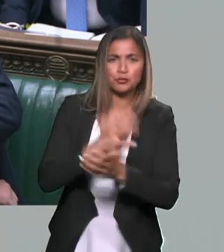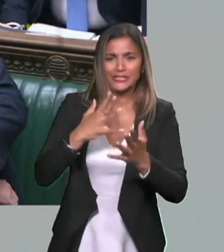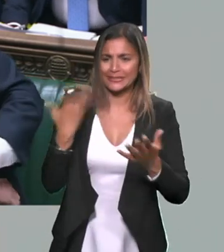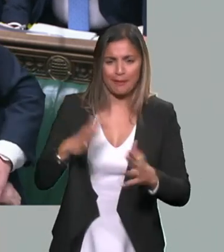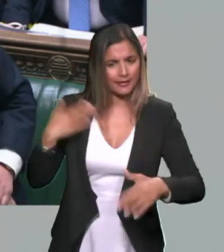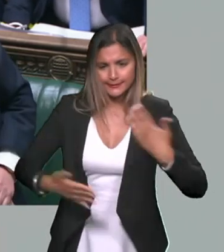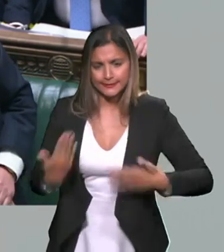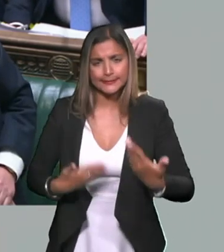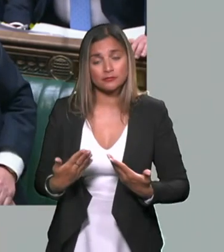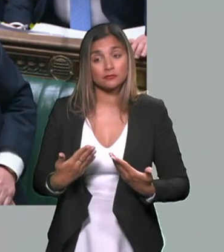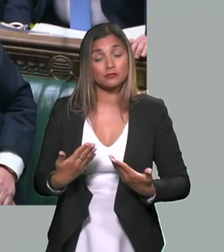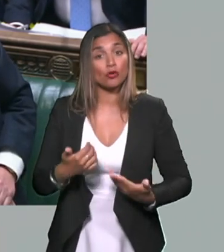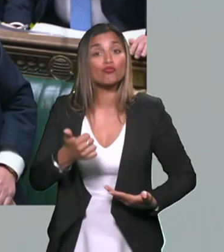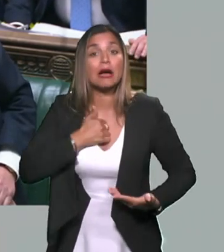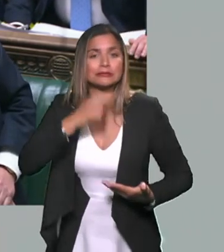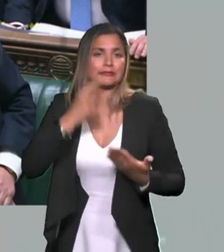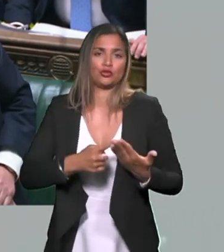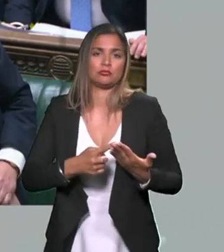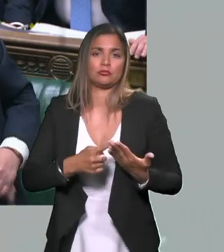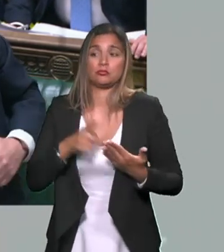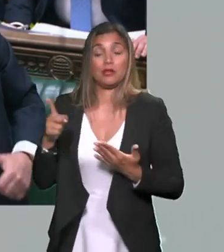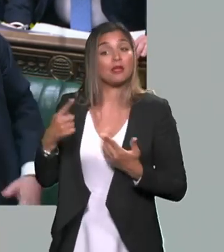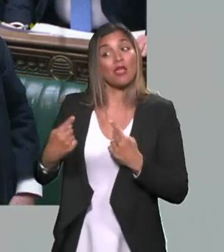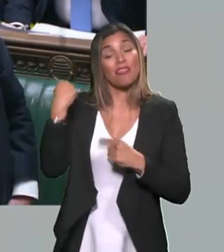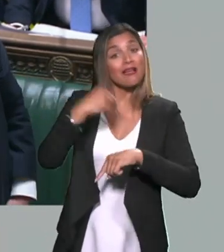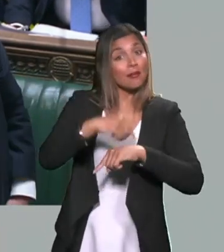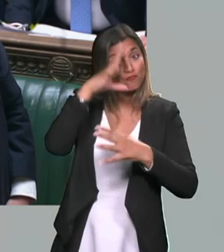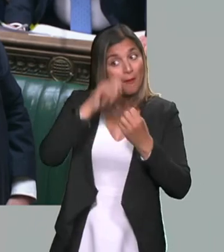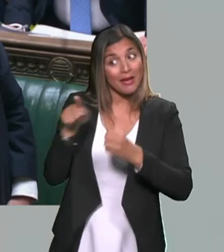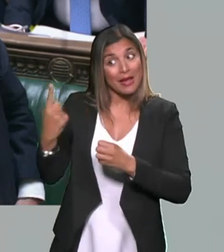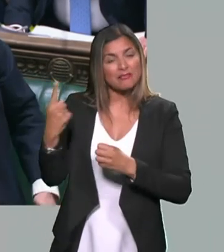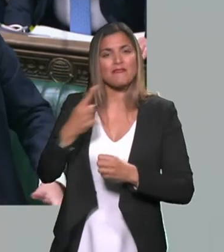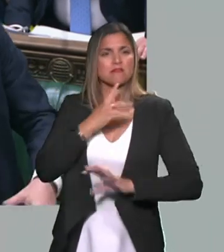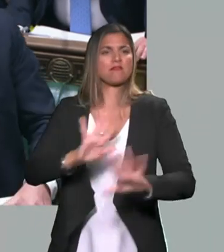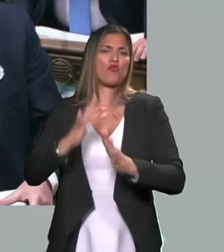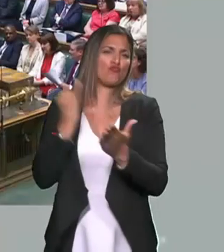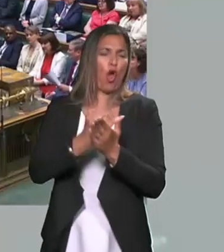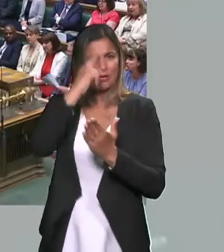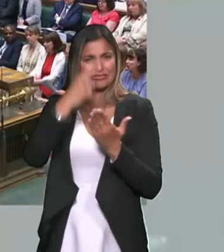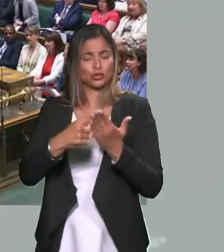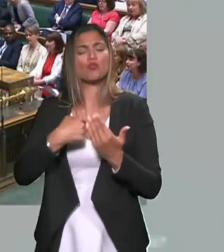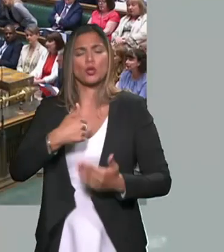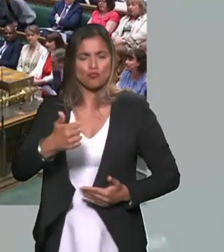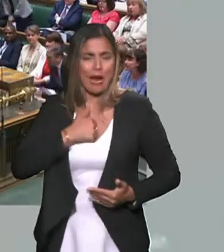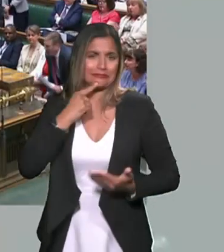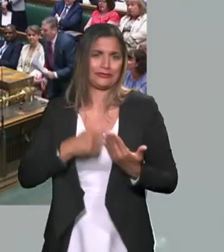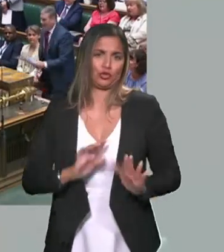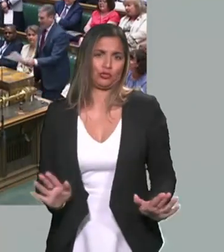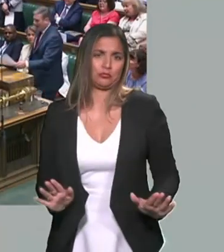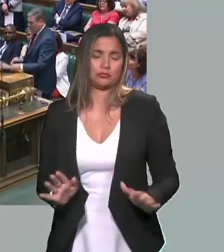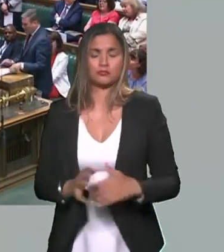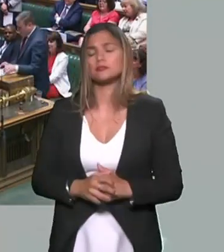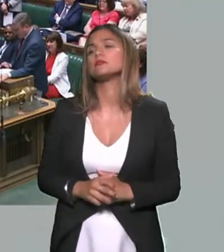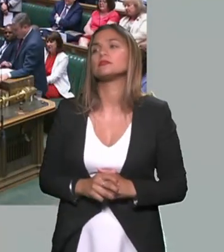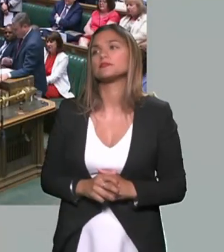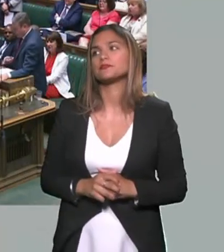enough now to make the payments we are to our fantastic NHS, and they know it. Starmer, I